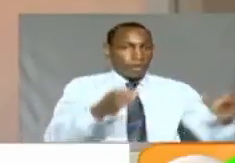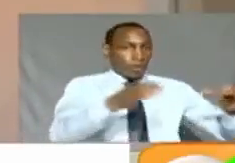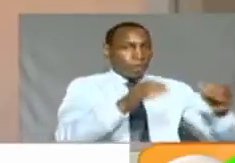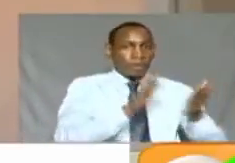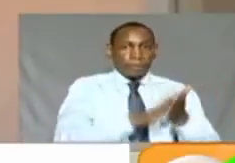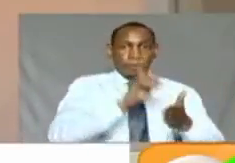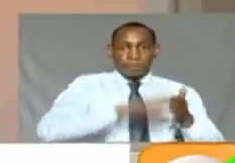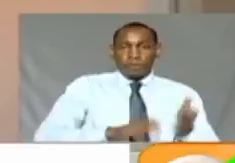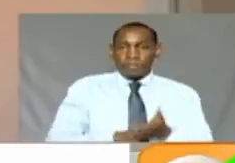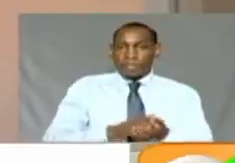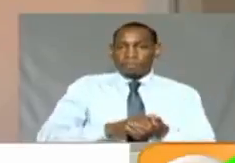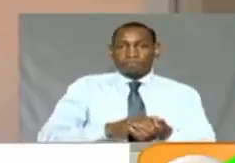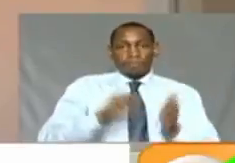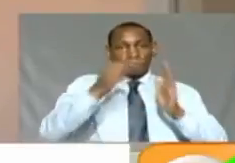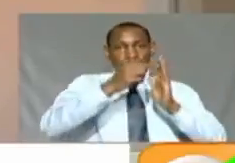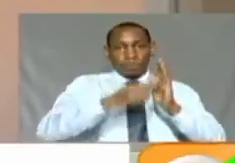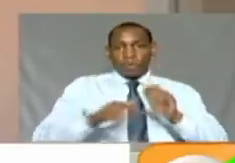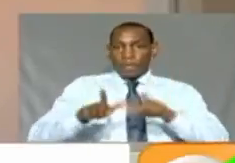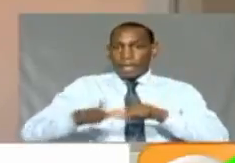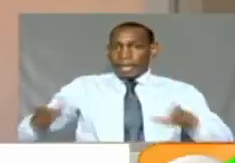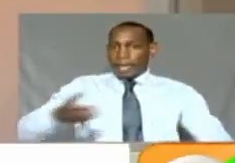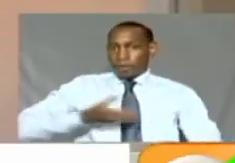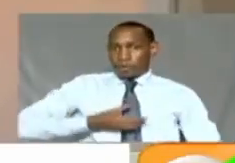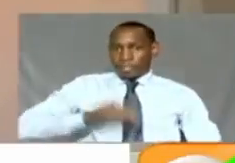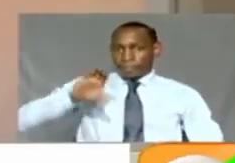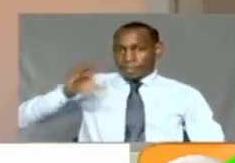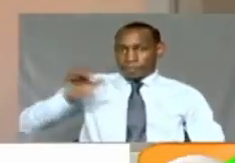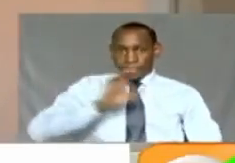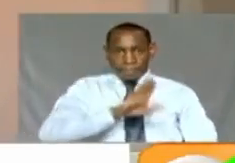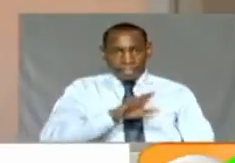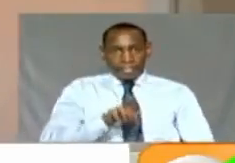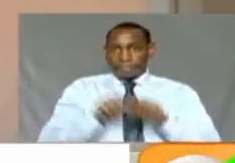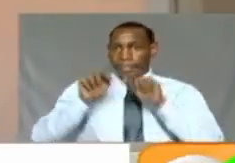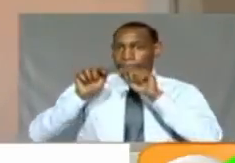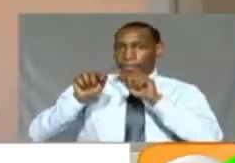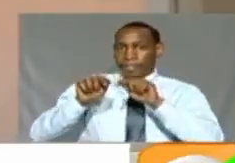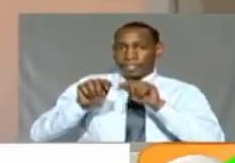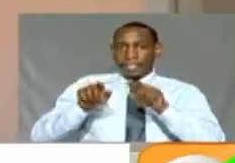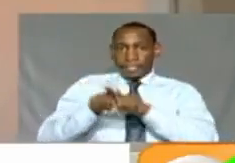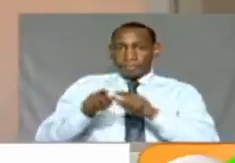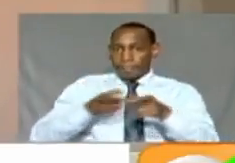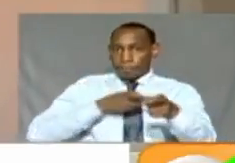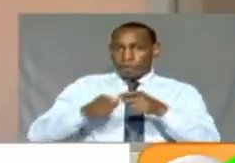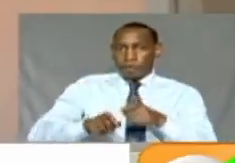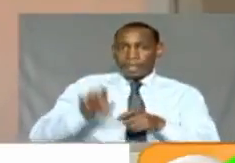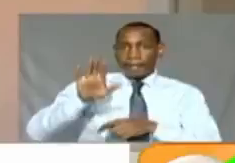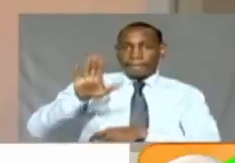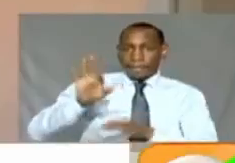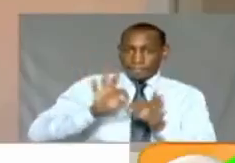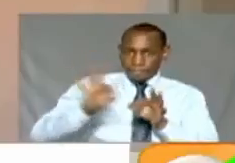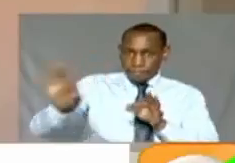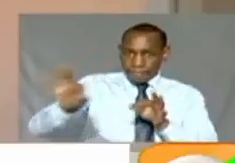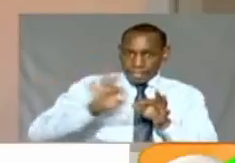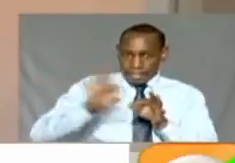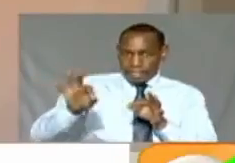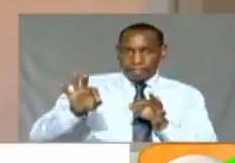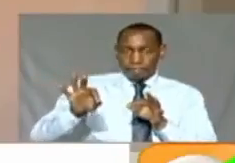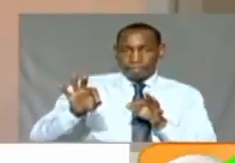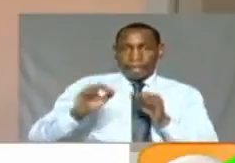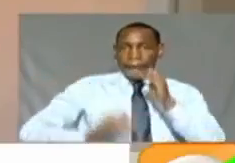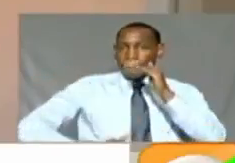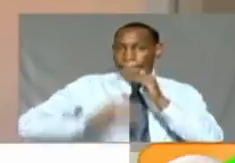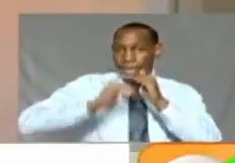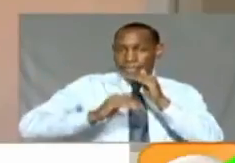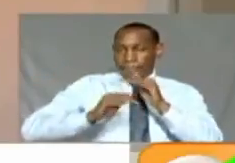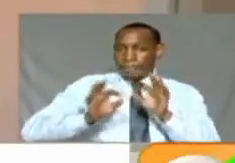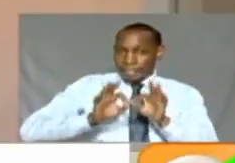proposing radical measures to land ownership in their counties, limiting it to 5 acres at least as the